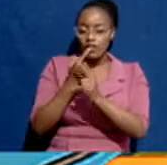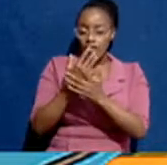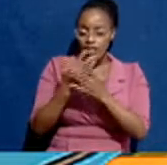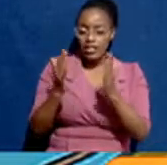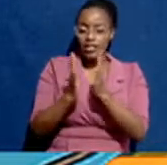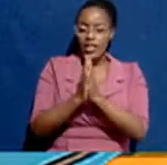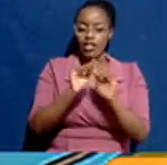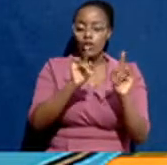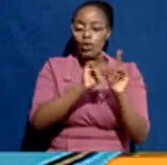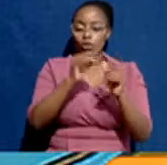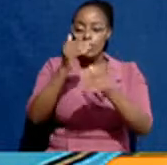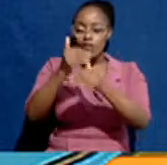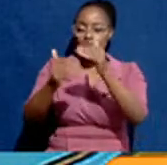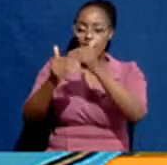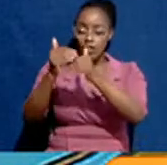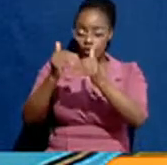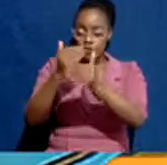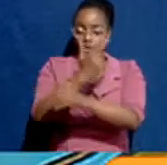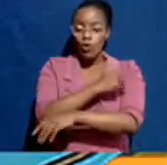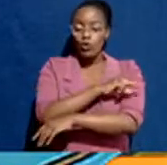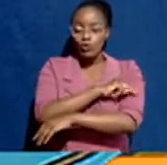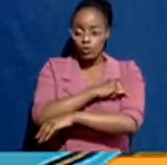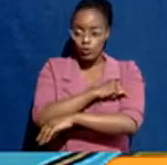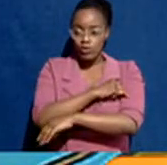have been able to construct hospitals.